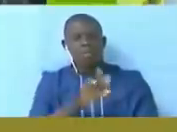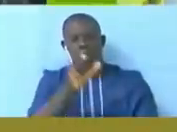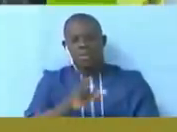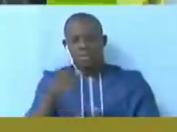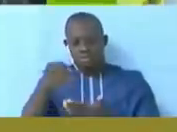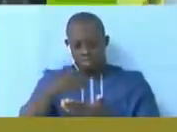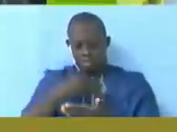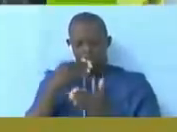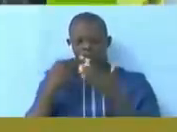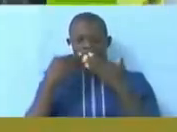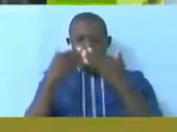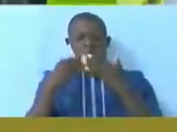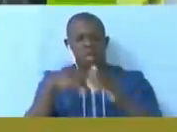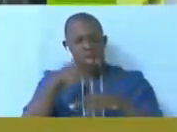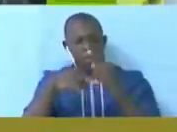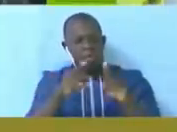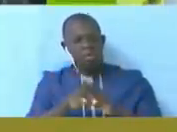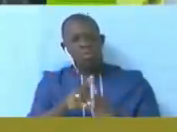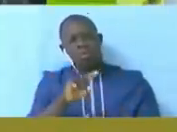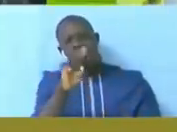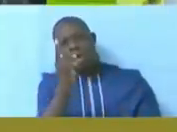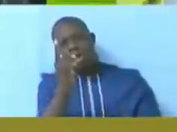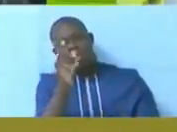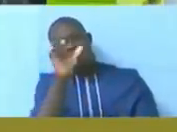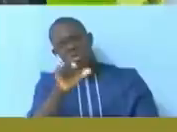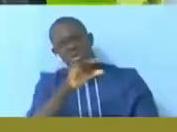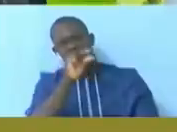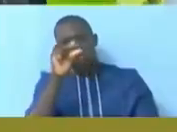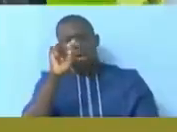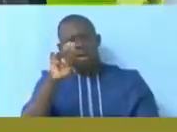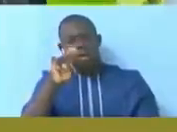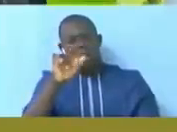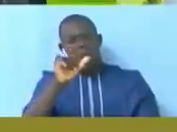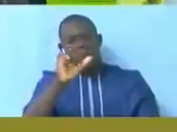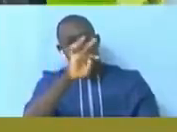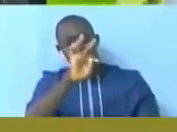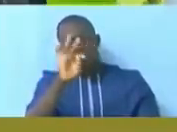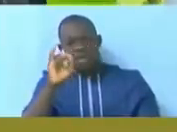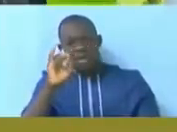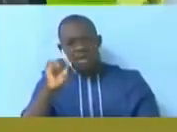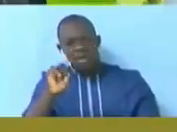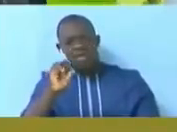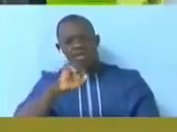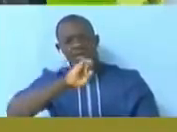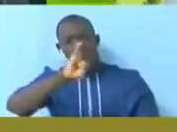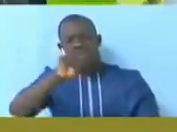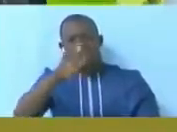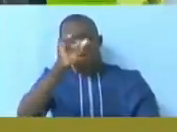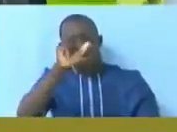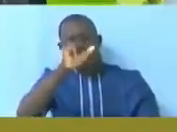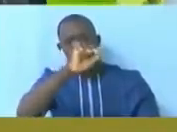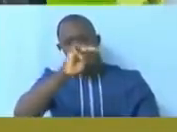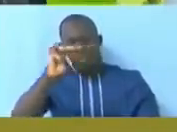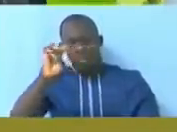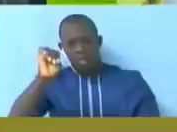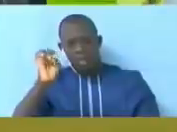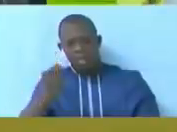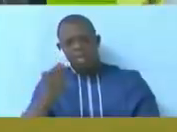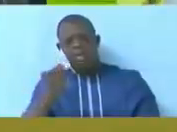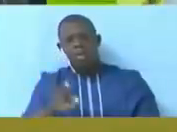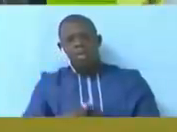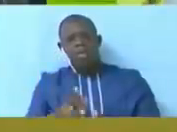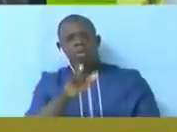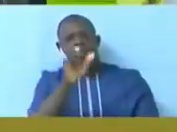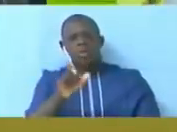Nga kibaro le sura kono. From one Nafi Jamme. Mo kilimbulu ikaf me Nafi Jamme. Nafi, I believe,